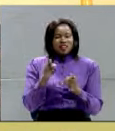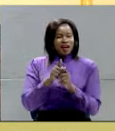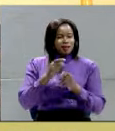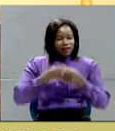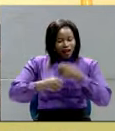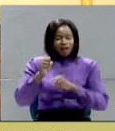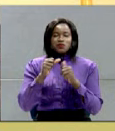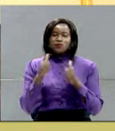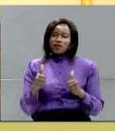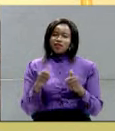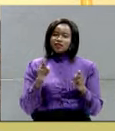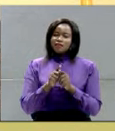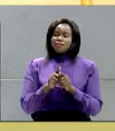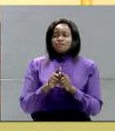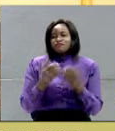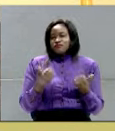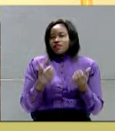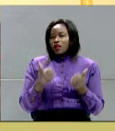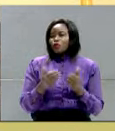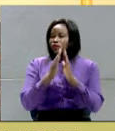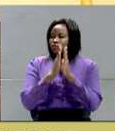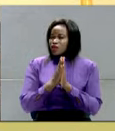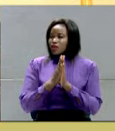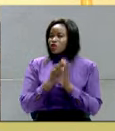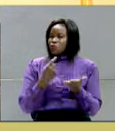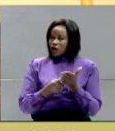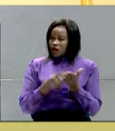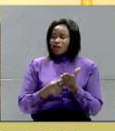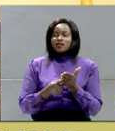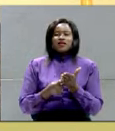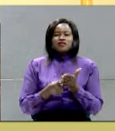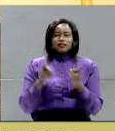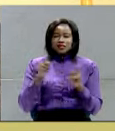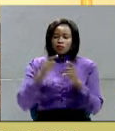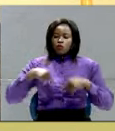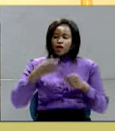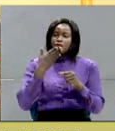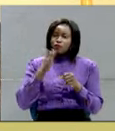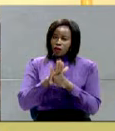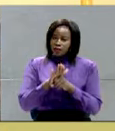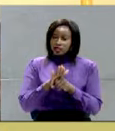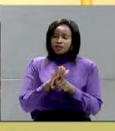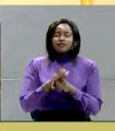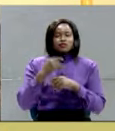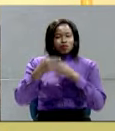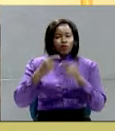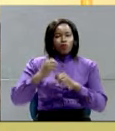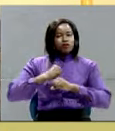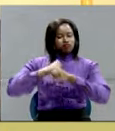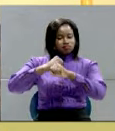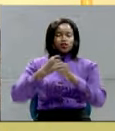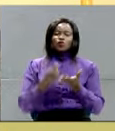territorial integrity of our country continues to be protected as this is one of the functions given to